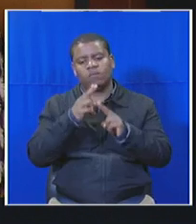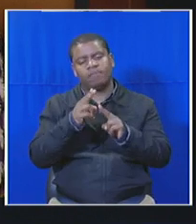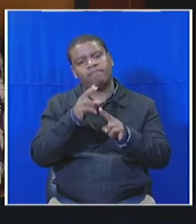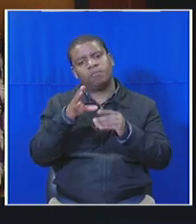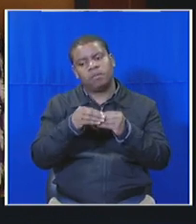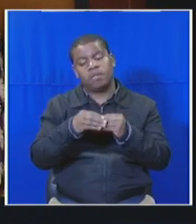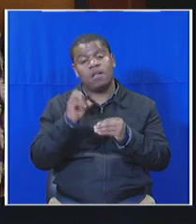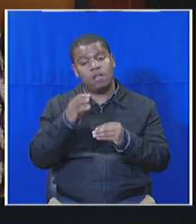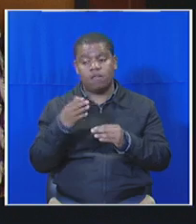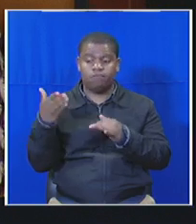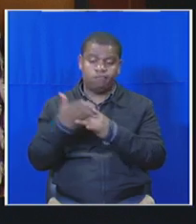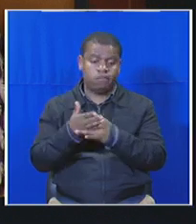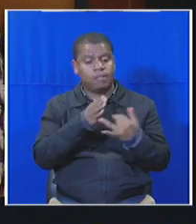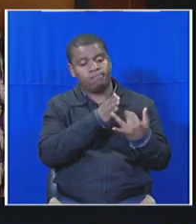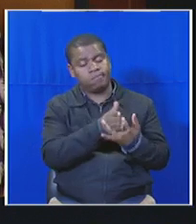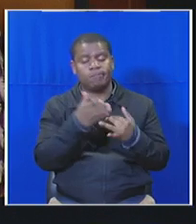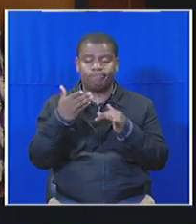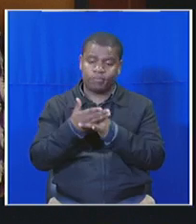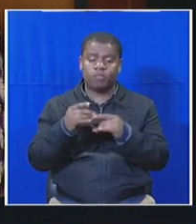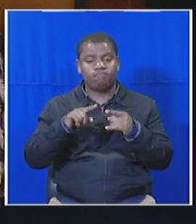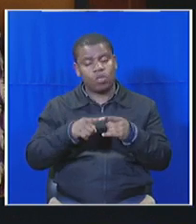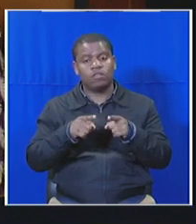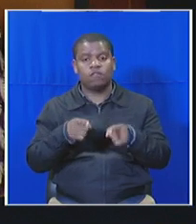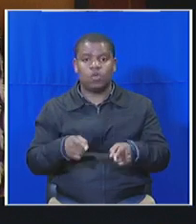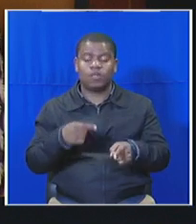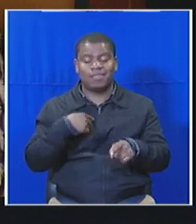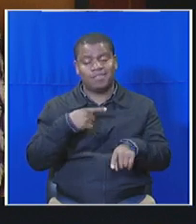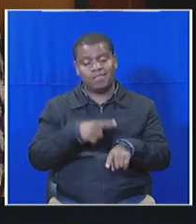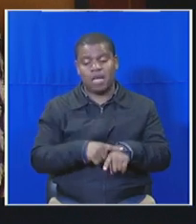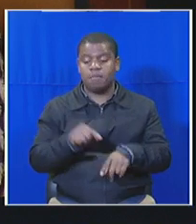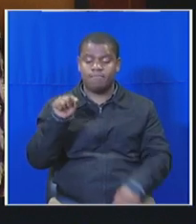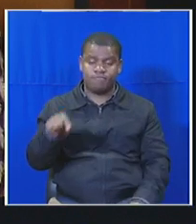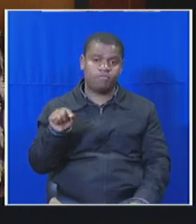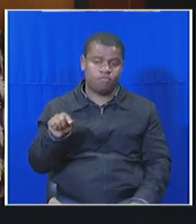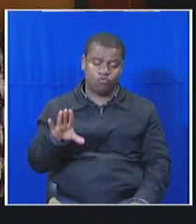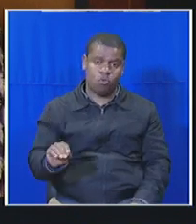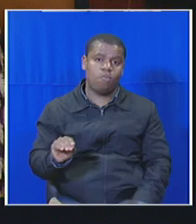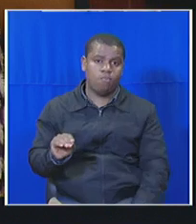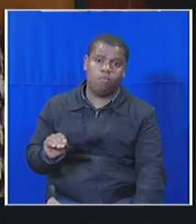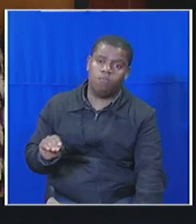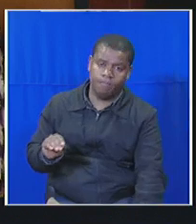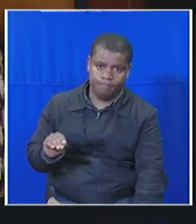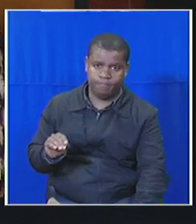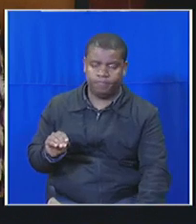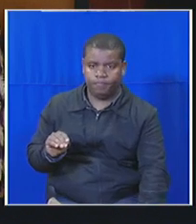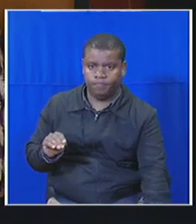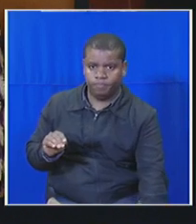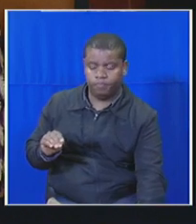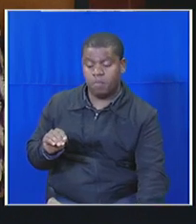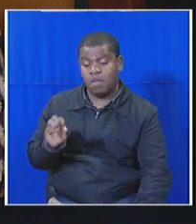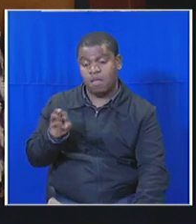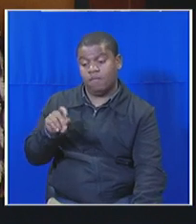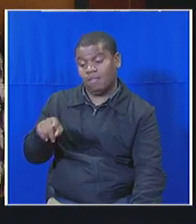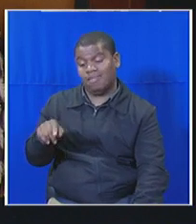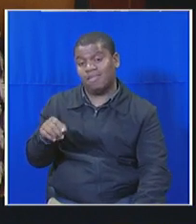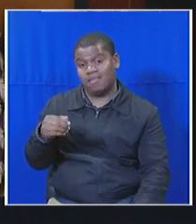interjections or points of orders, the time is stopped. And when that has finished,